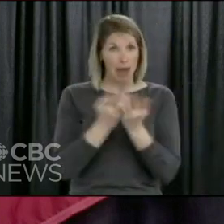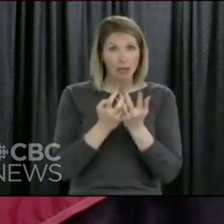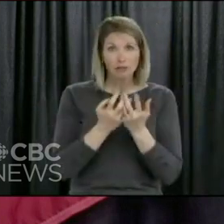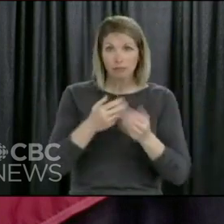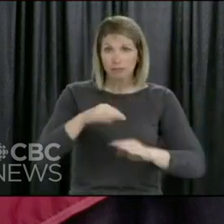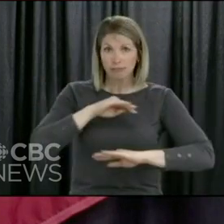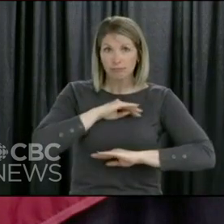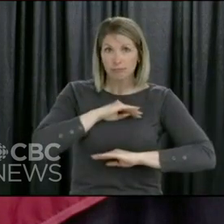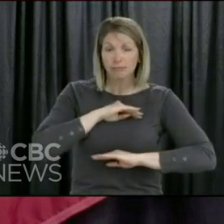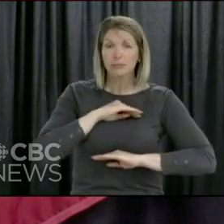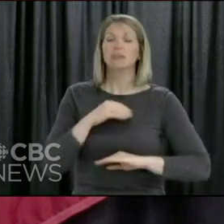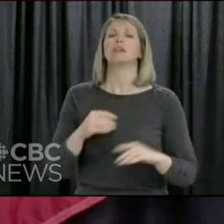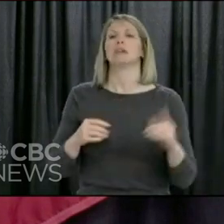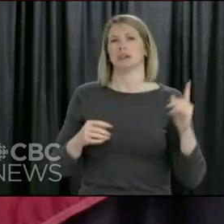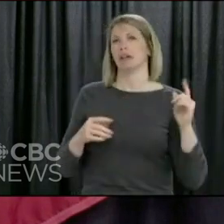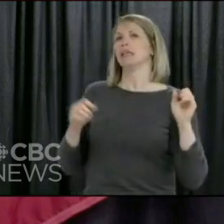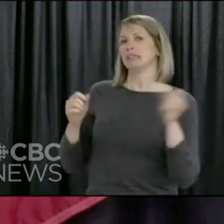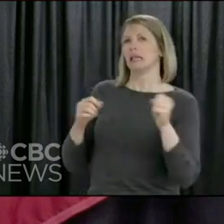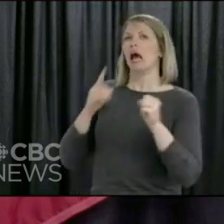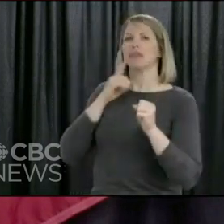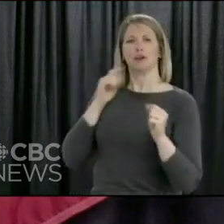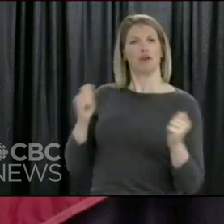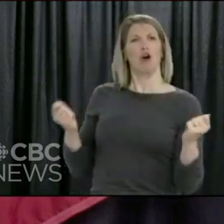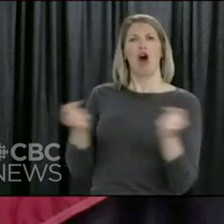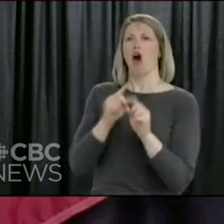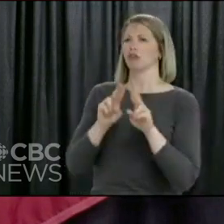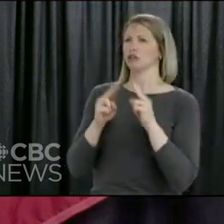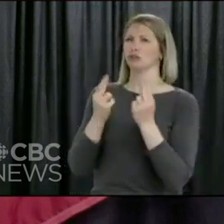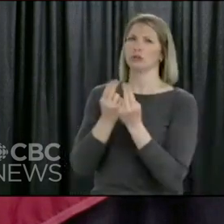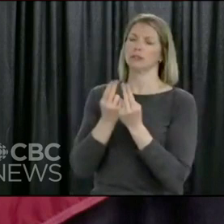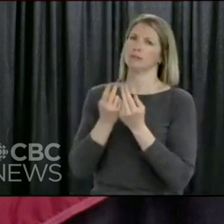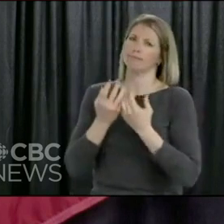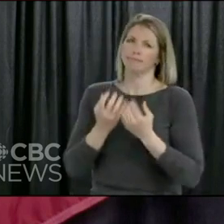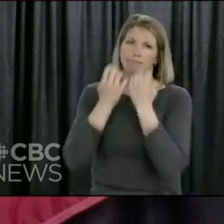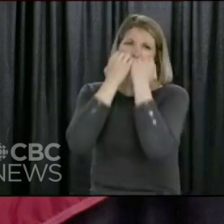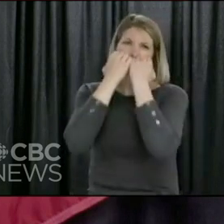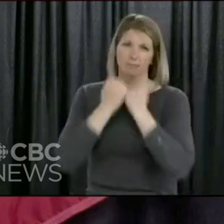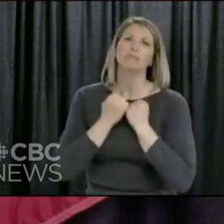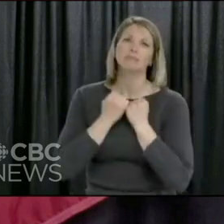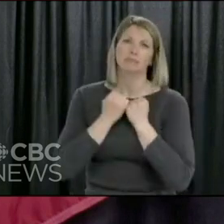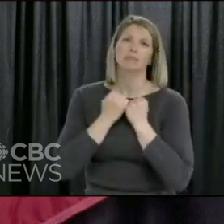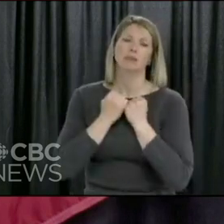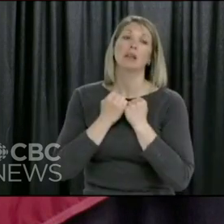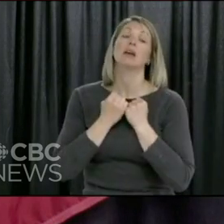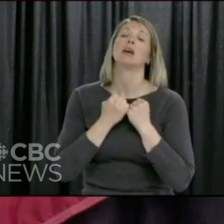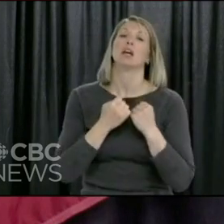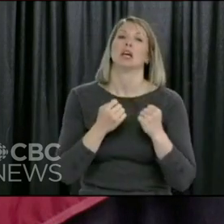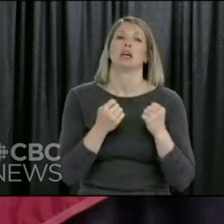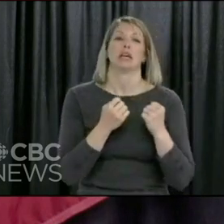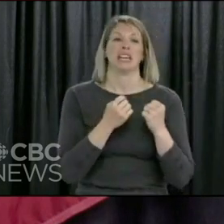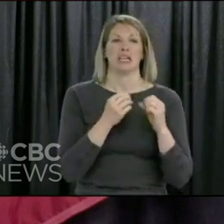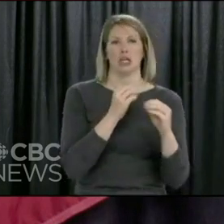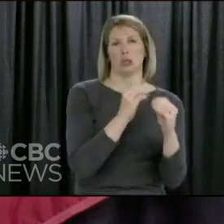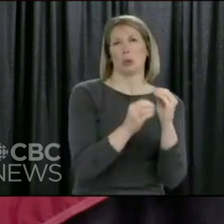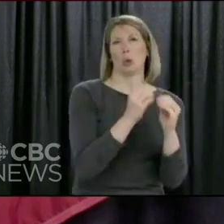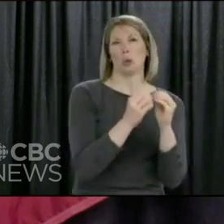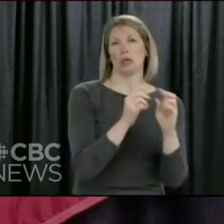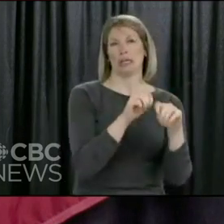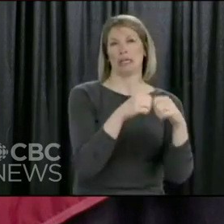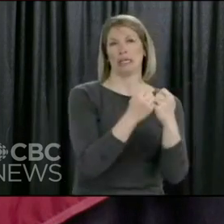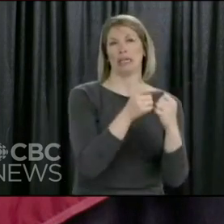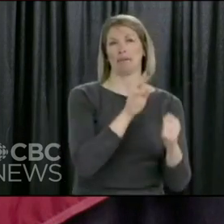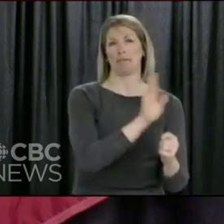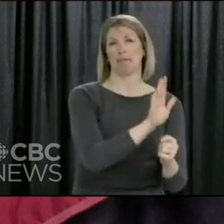our groups is extremely important. So the negotiating teams were able to successfully with NAEP prior to